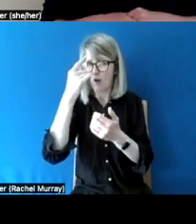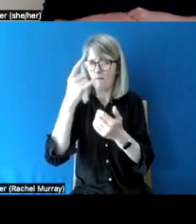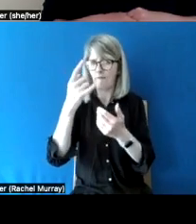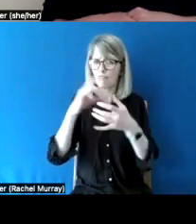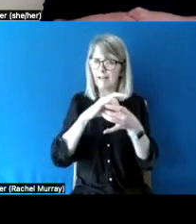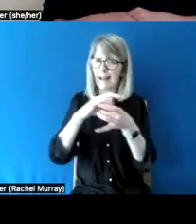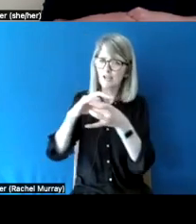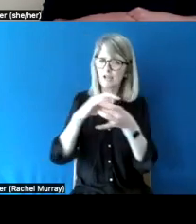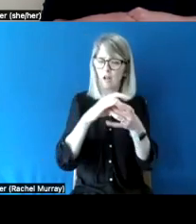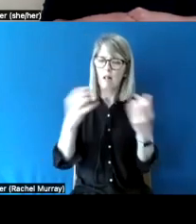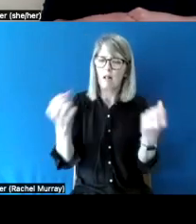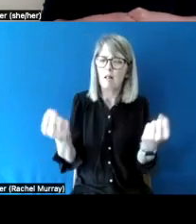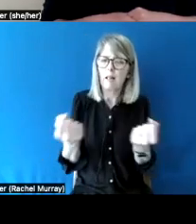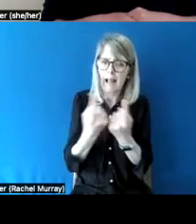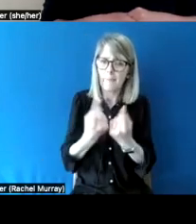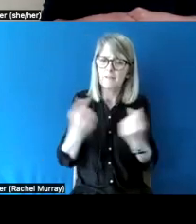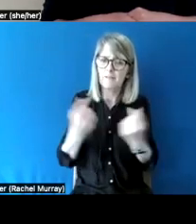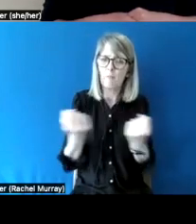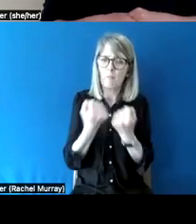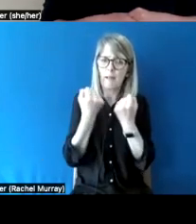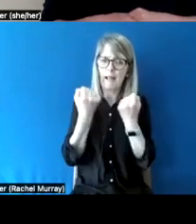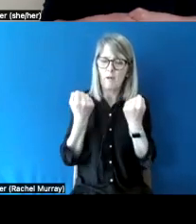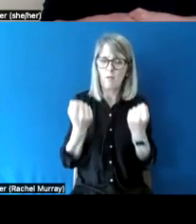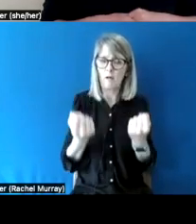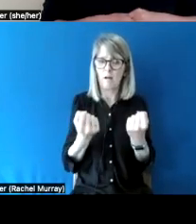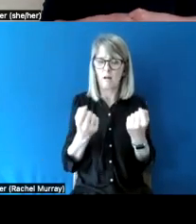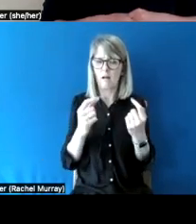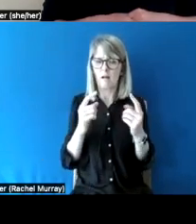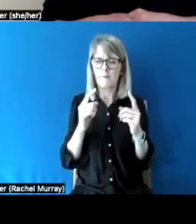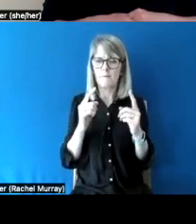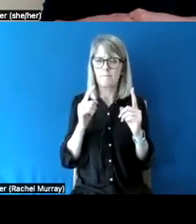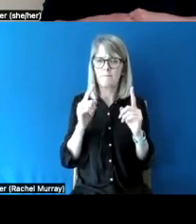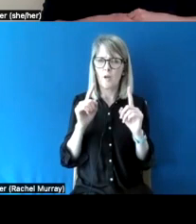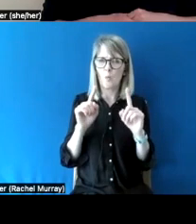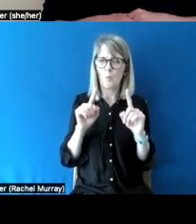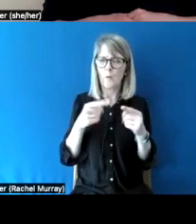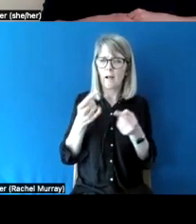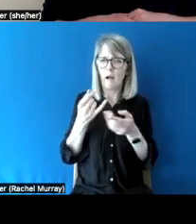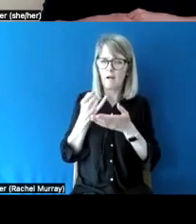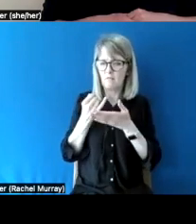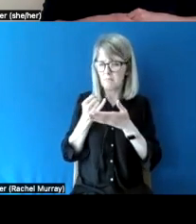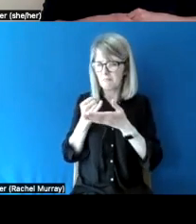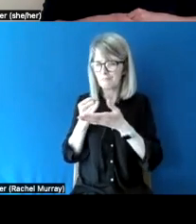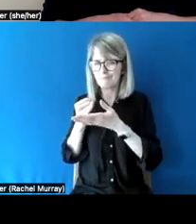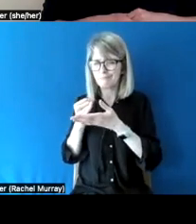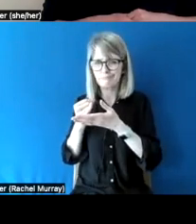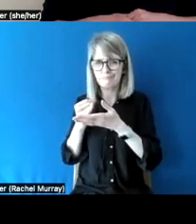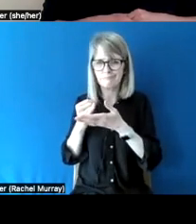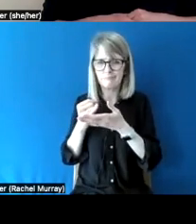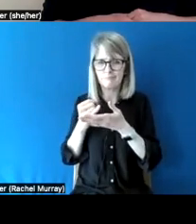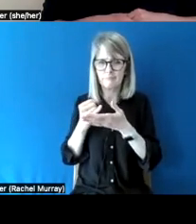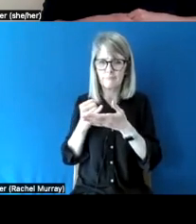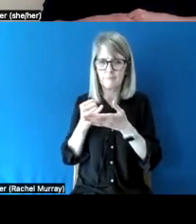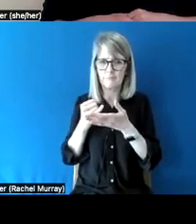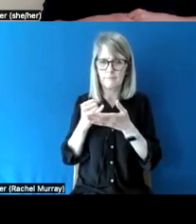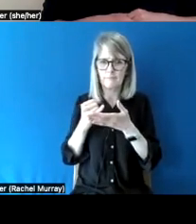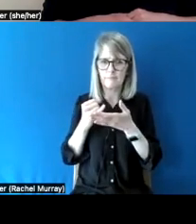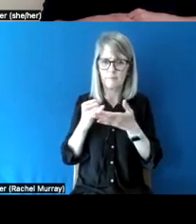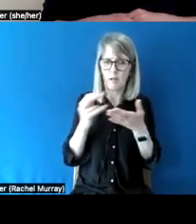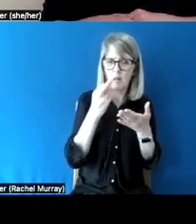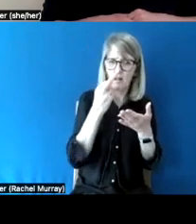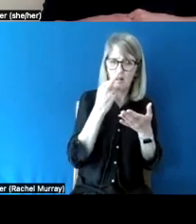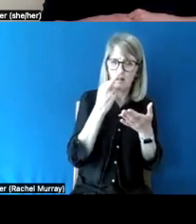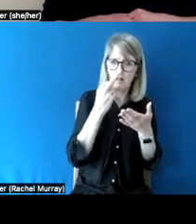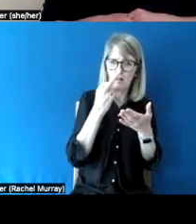of course, we can't get away from the fact that it is also, there's force,